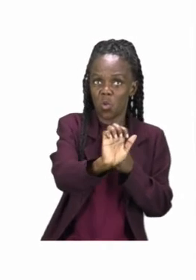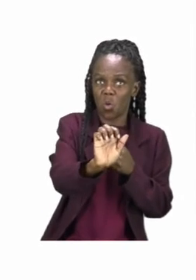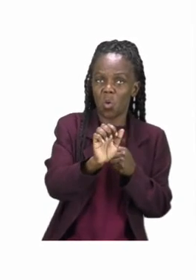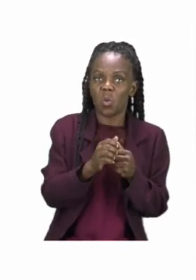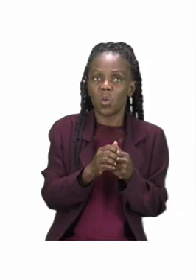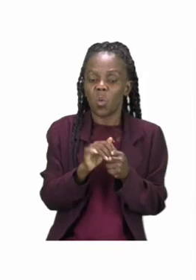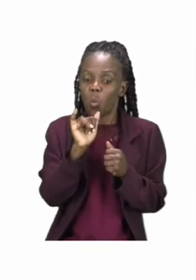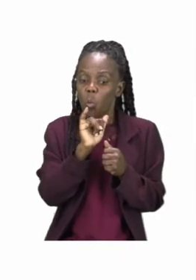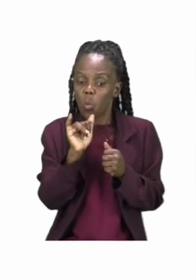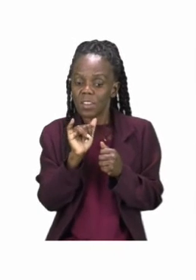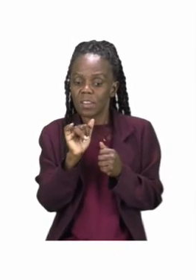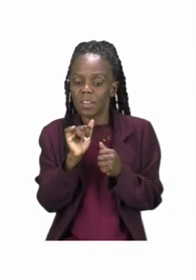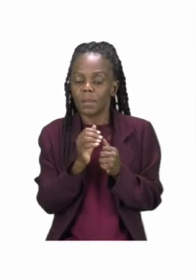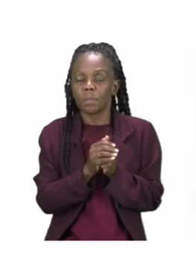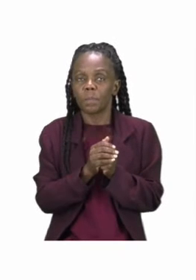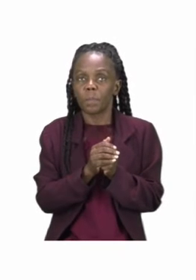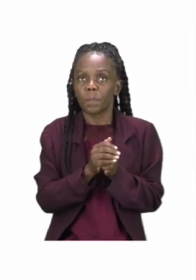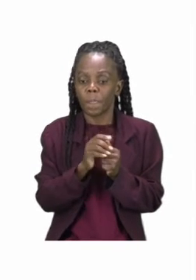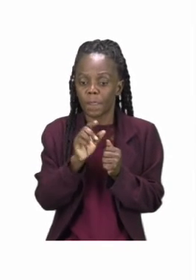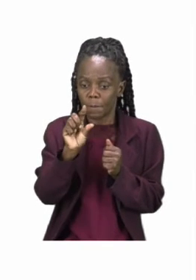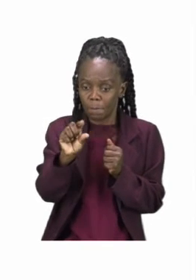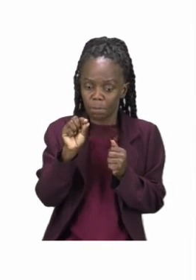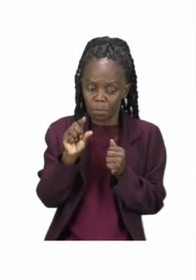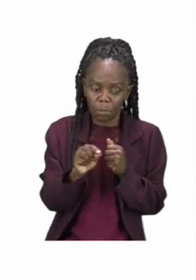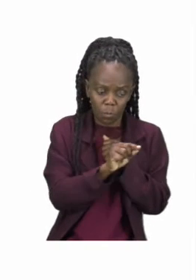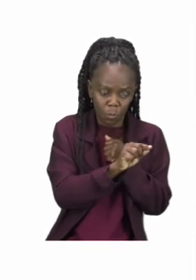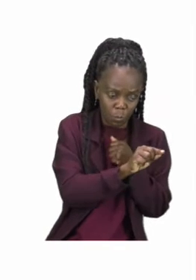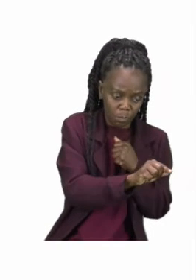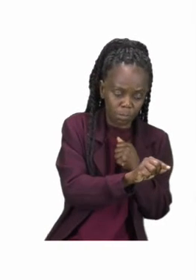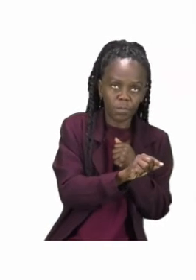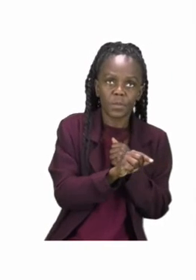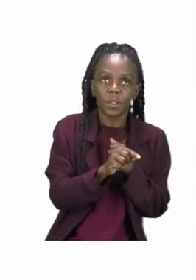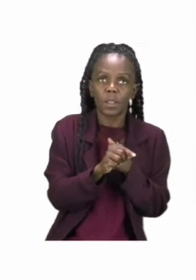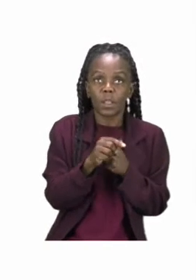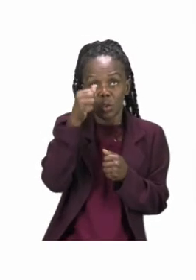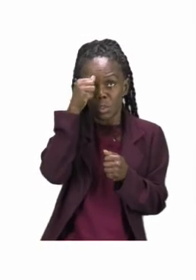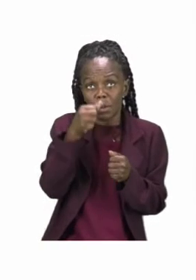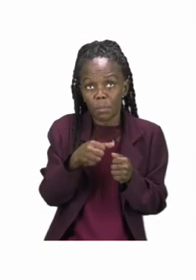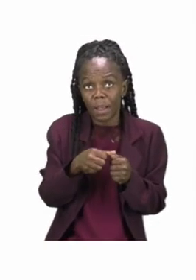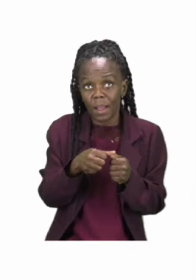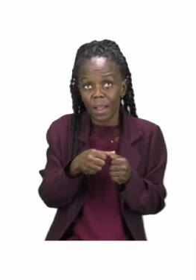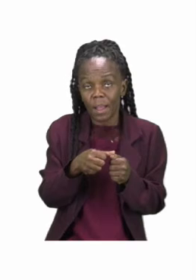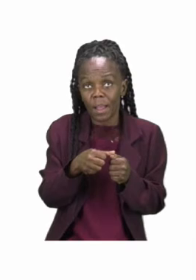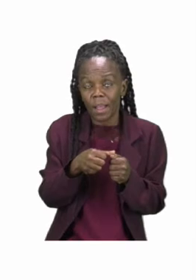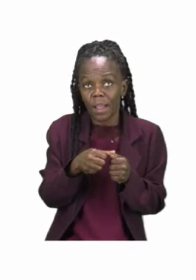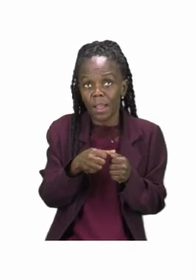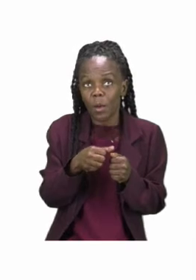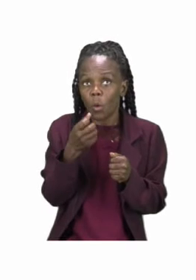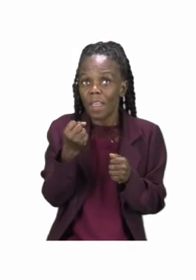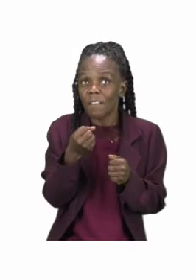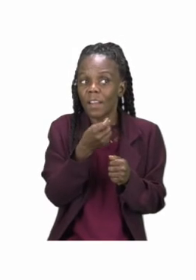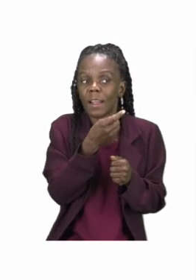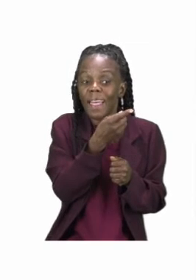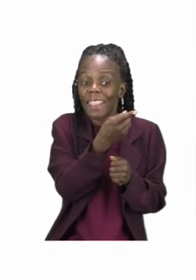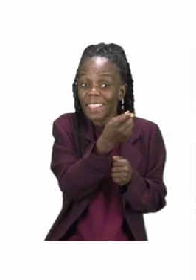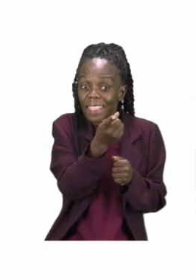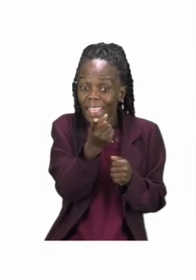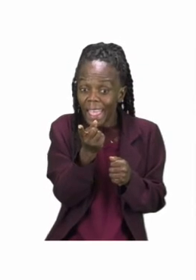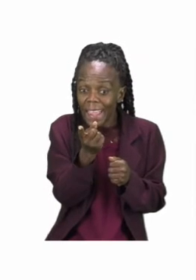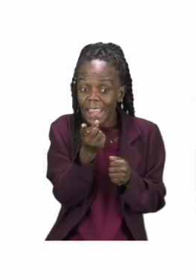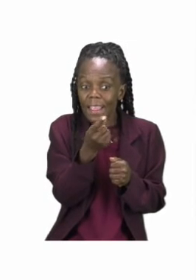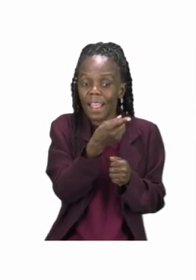Hooray! So excited. But now, The it's most time exciting part for for Zoey Zoey and Zacky! So